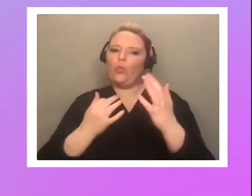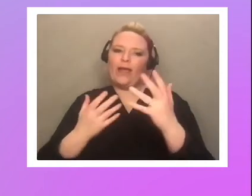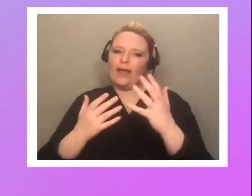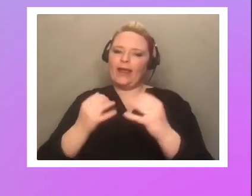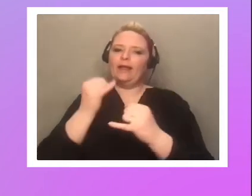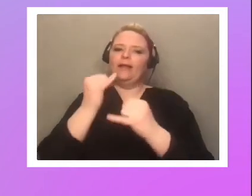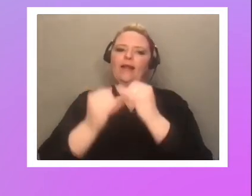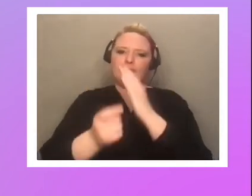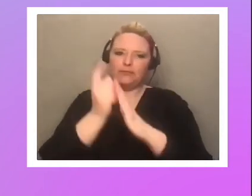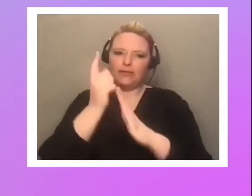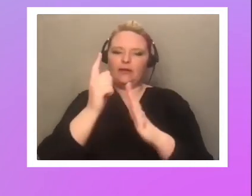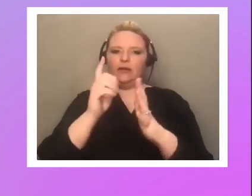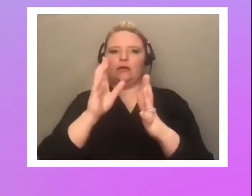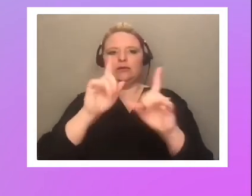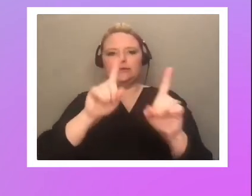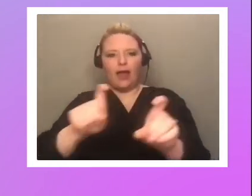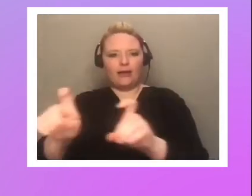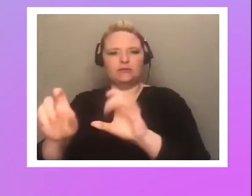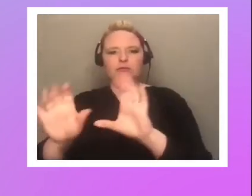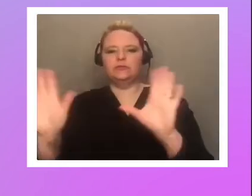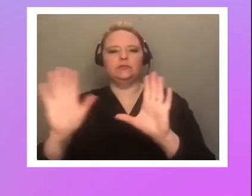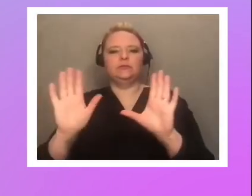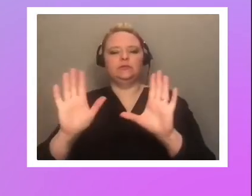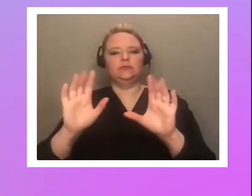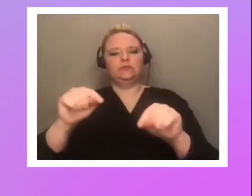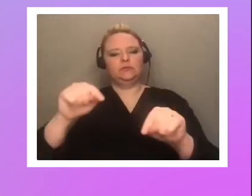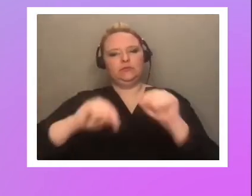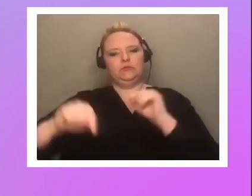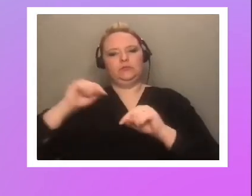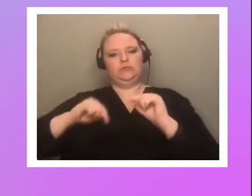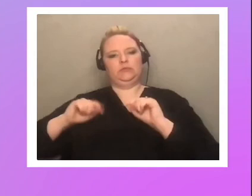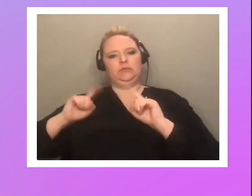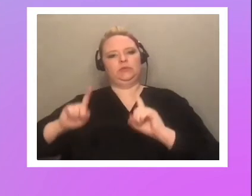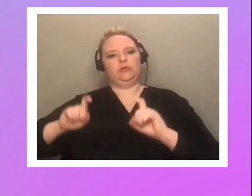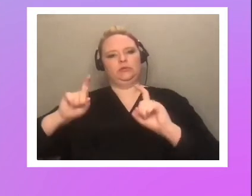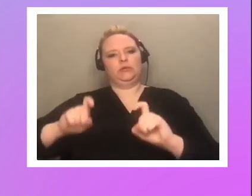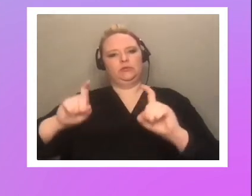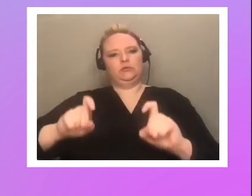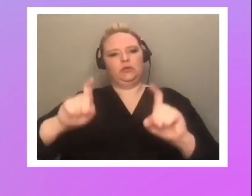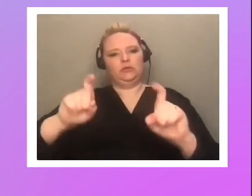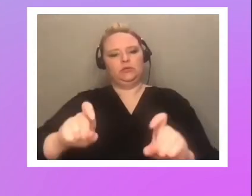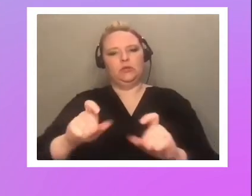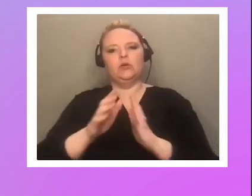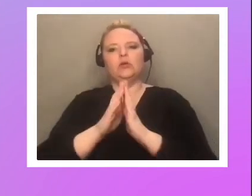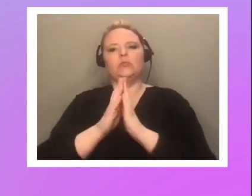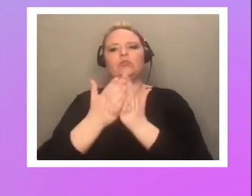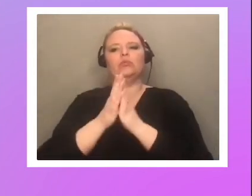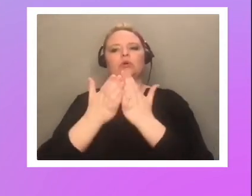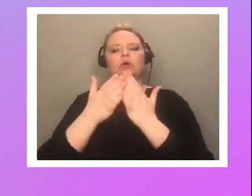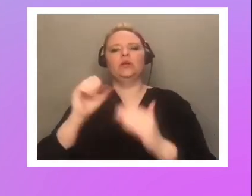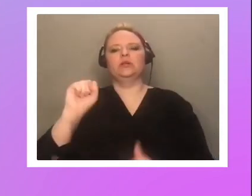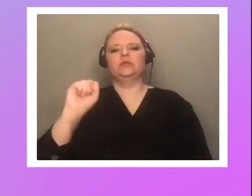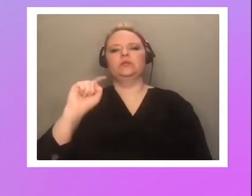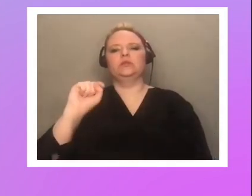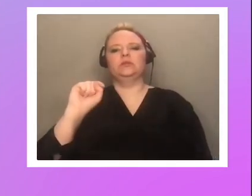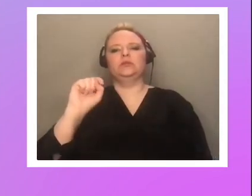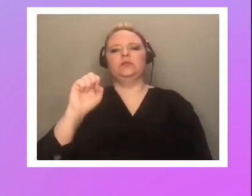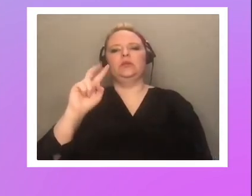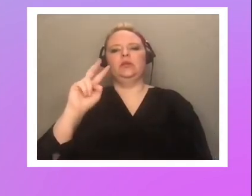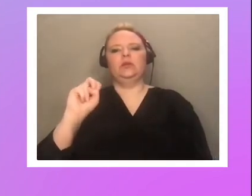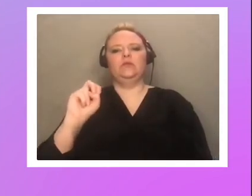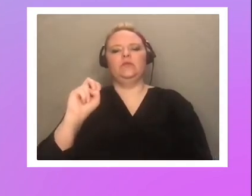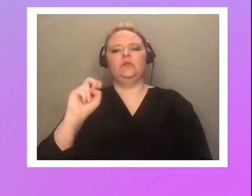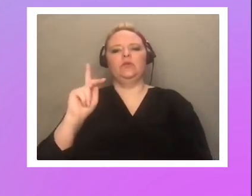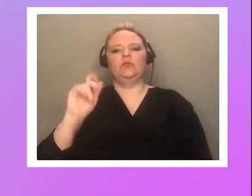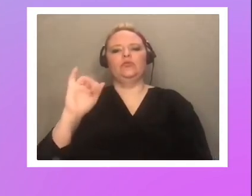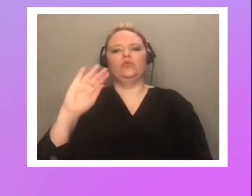the project. Now, I recommend a book by Steve Krug called